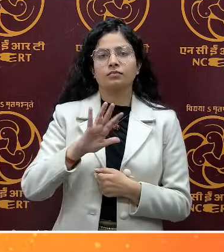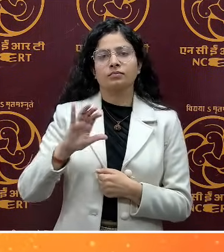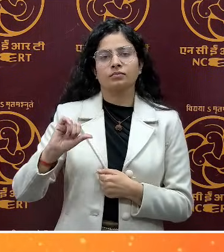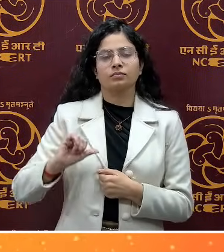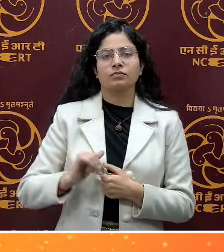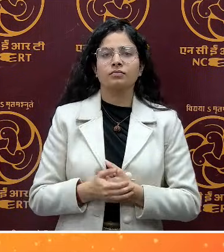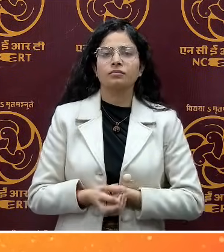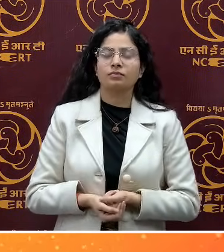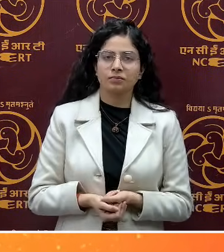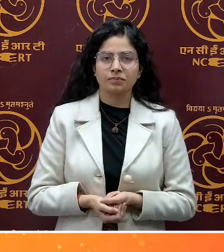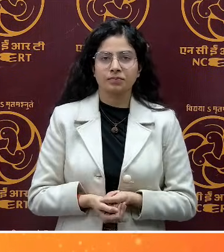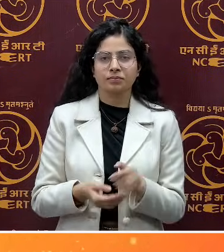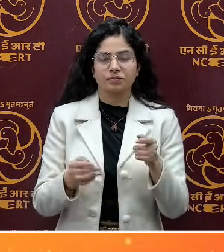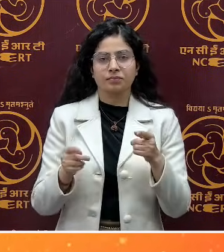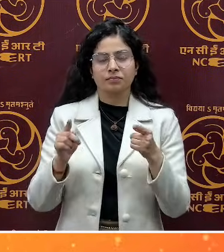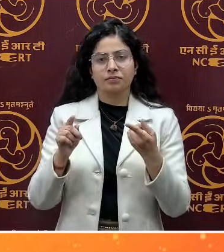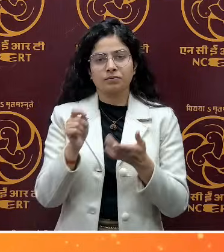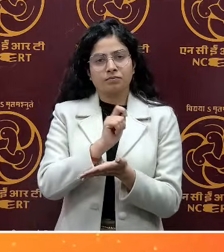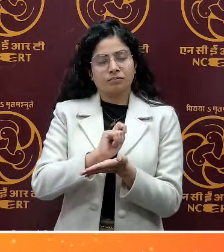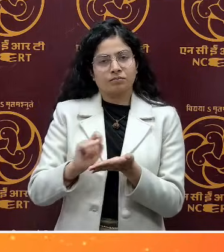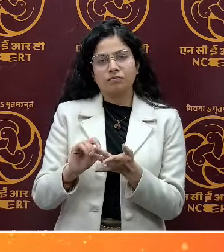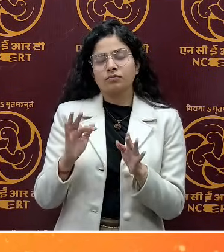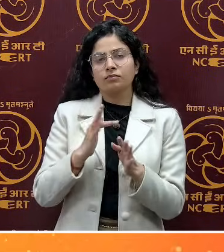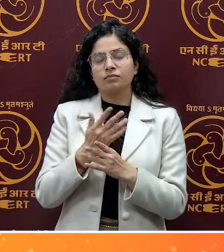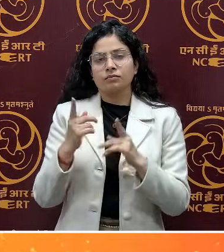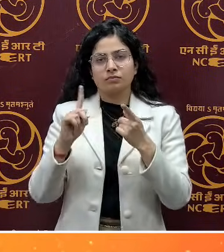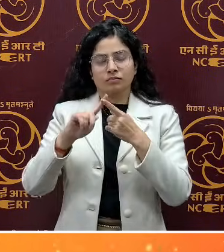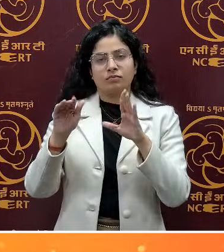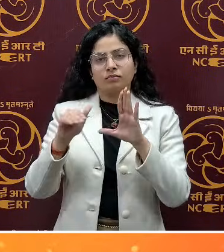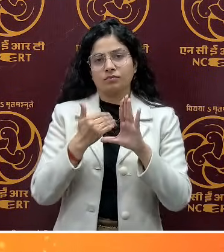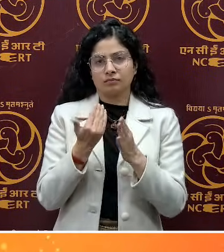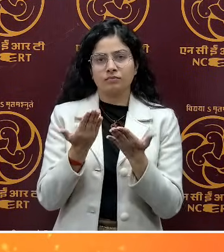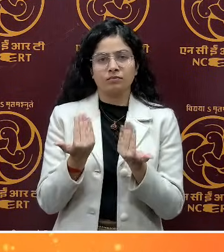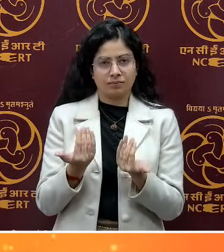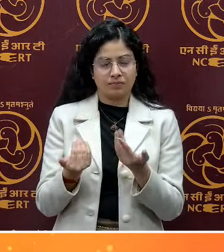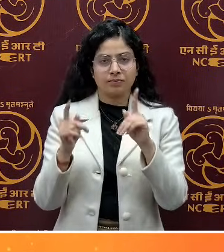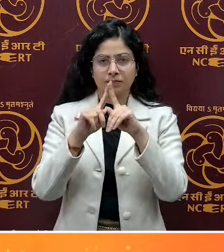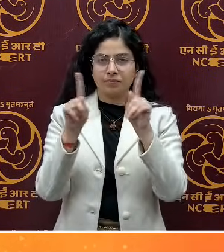8800440559. You can also write on mailbox, and ID is